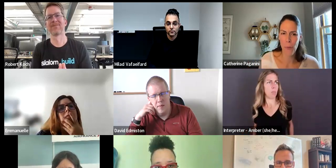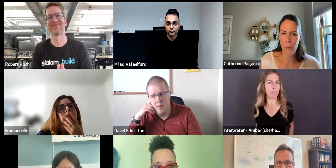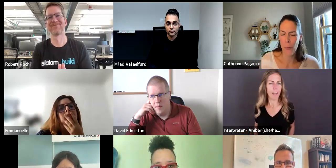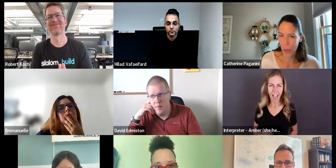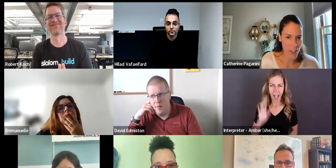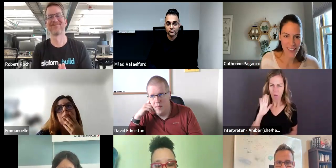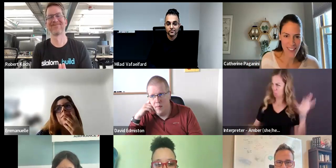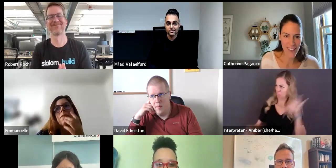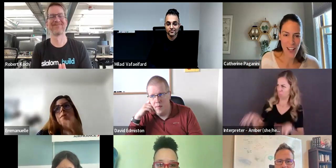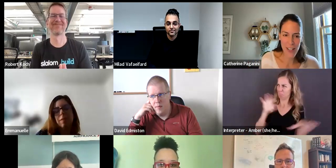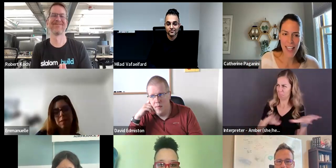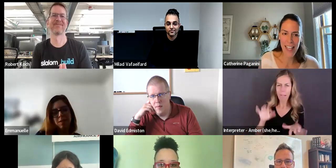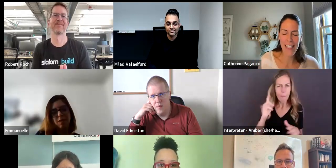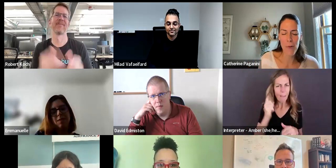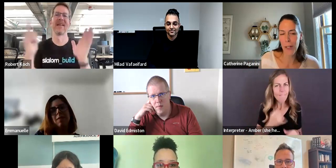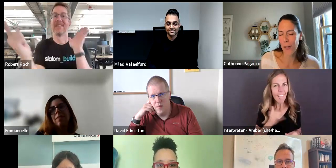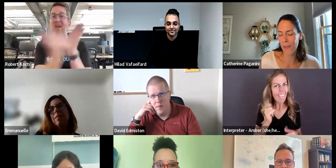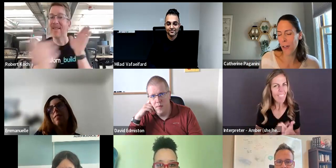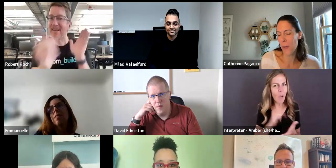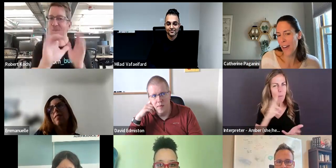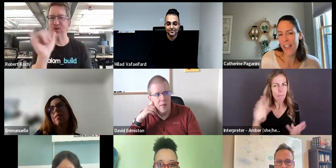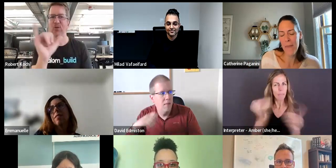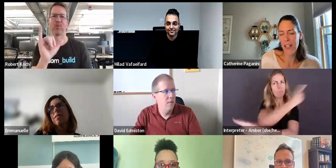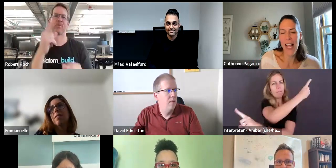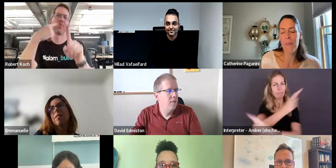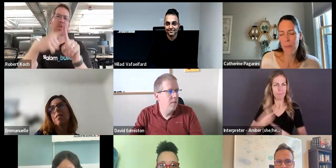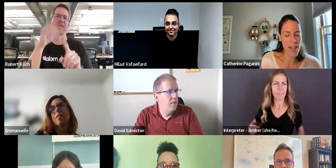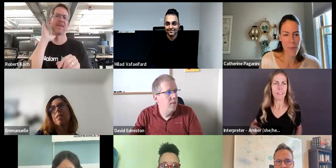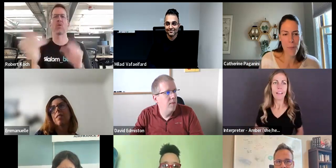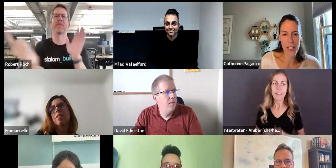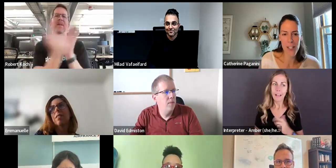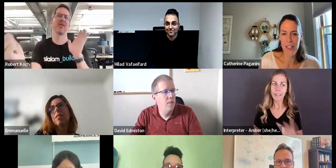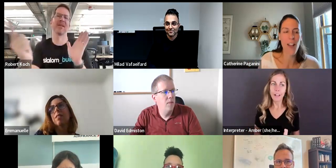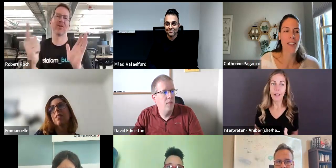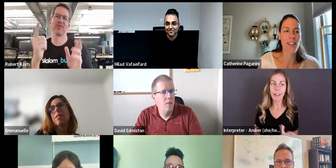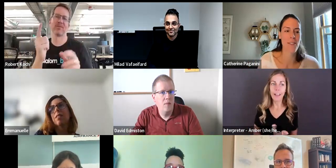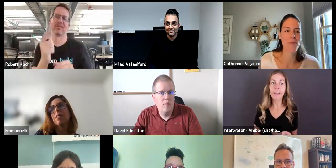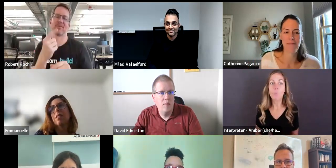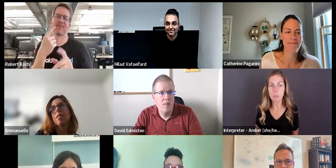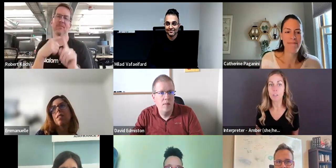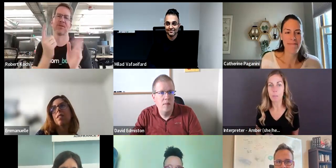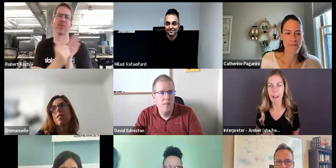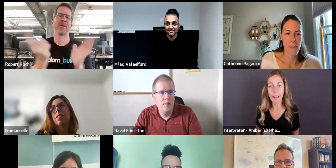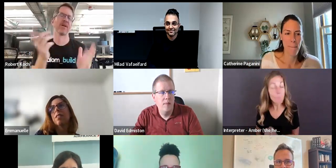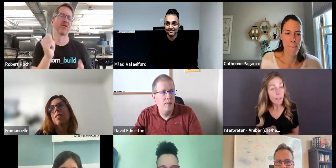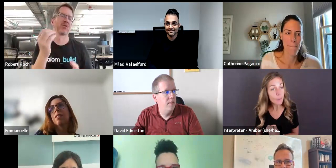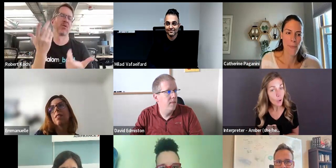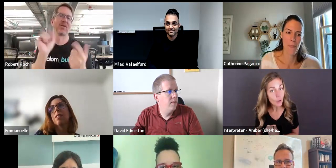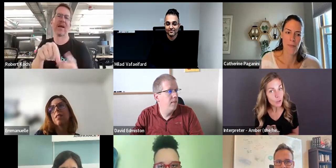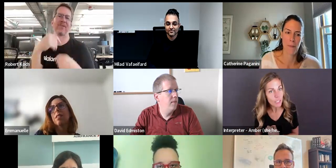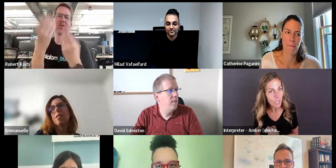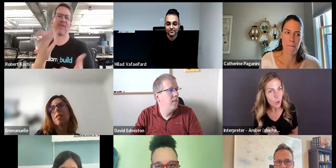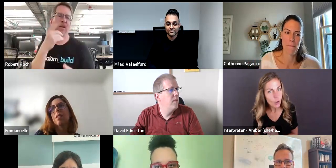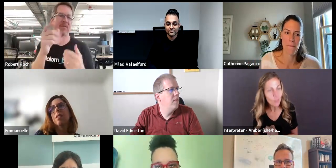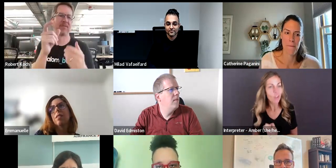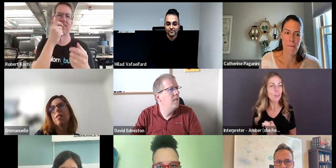very weird, you know, and it would look very bad on them. So and it would look bad, but it's